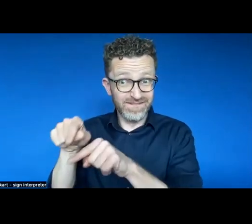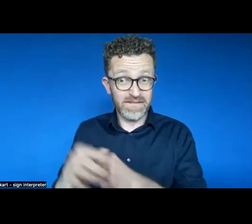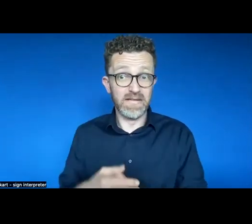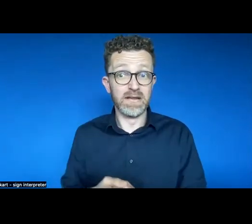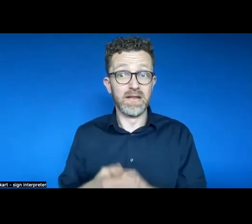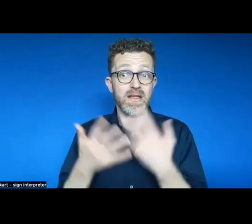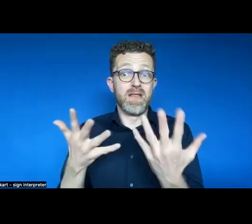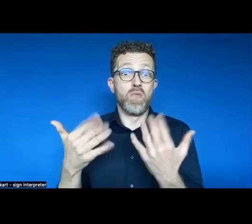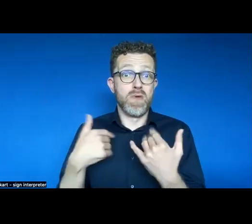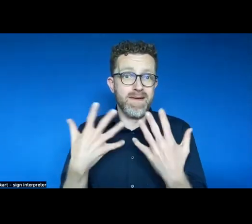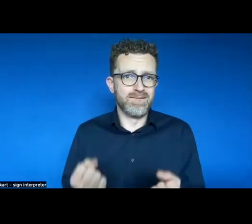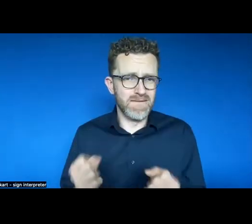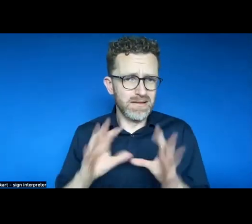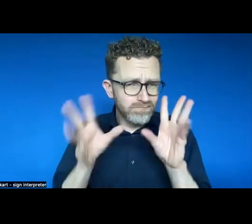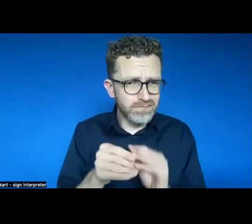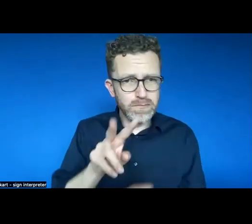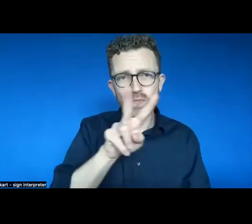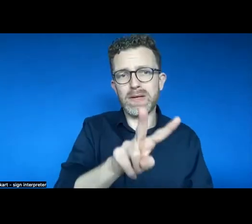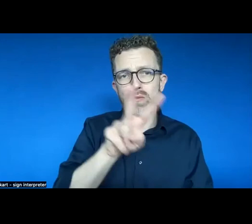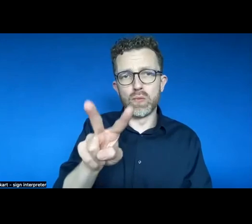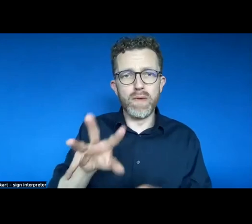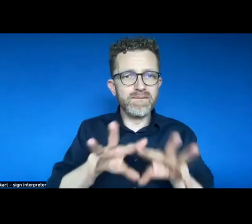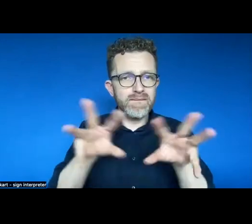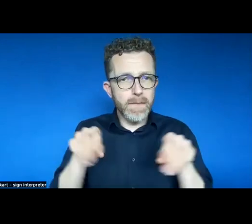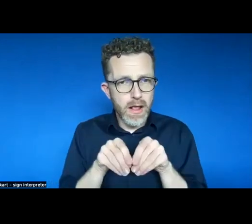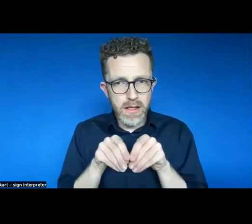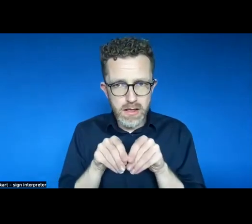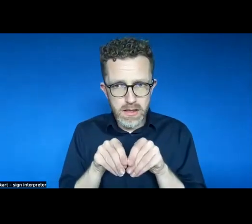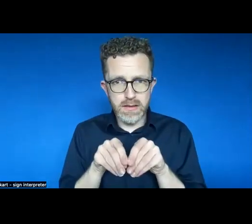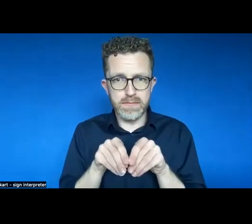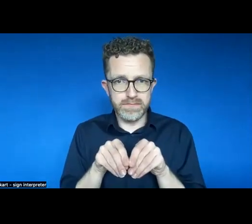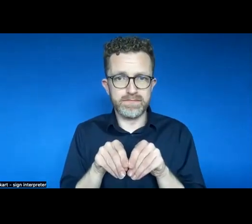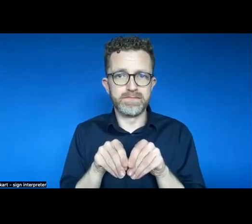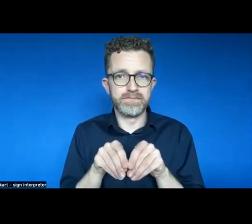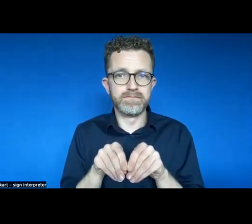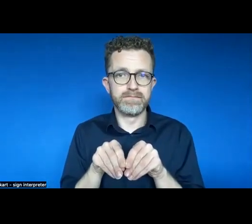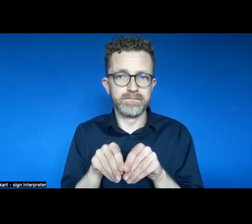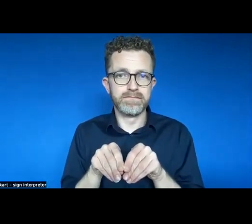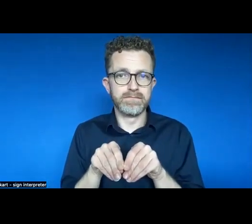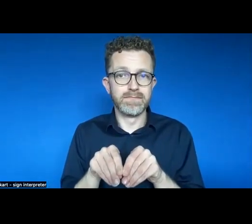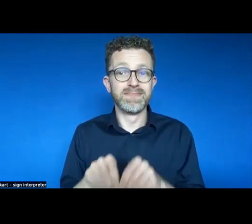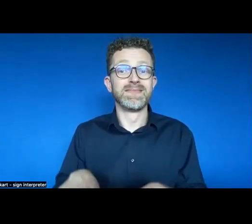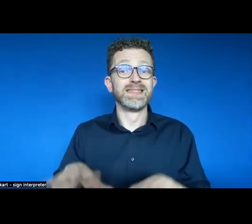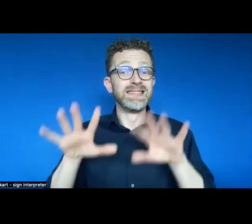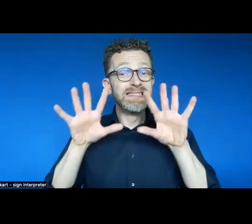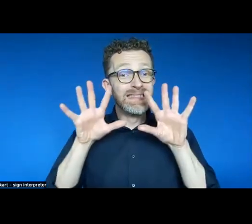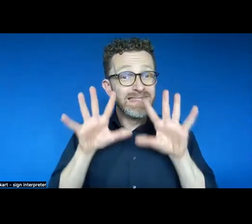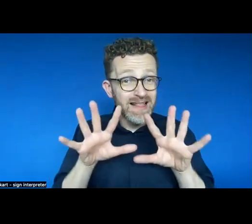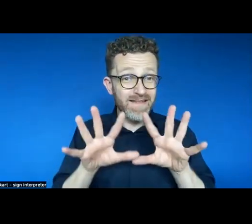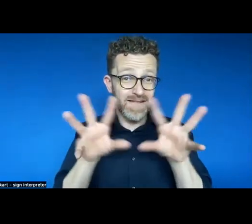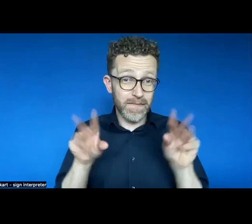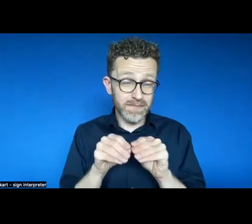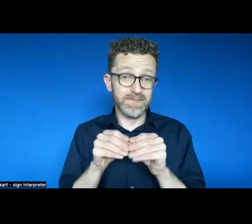And 10 families are still in Ukraine, and about 20 families now are